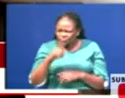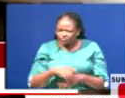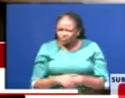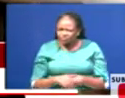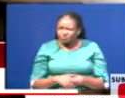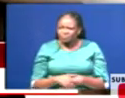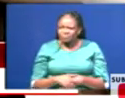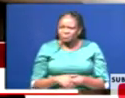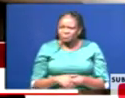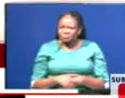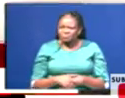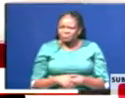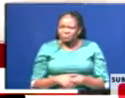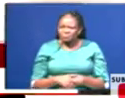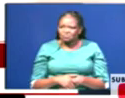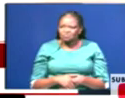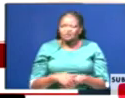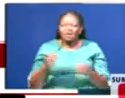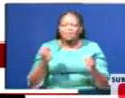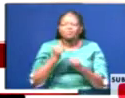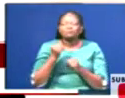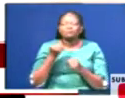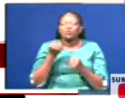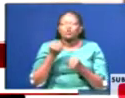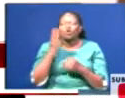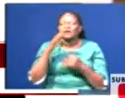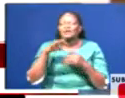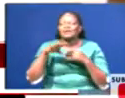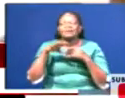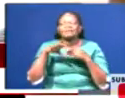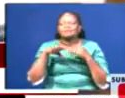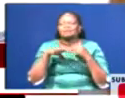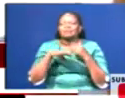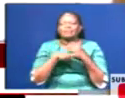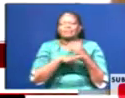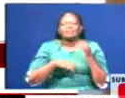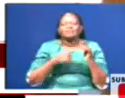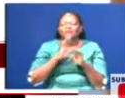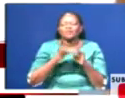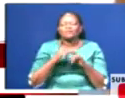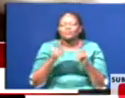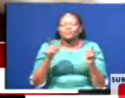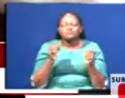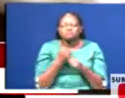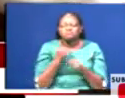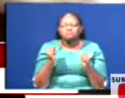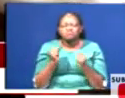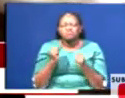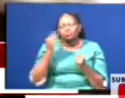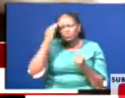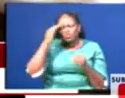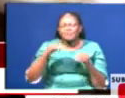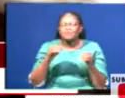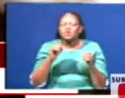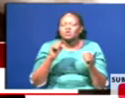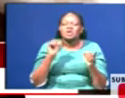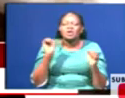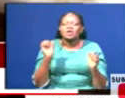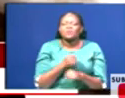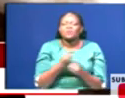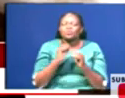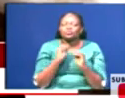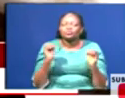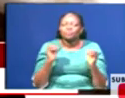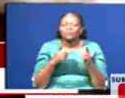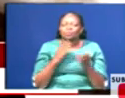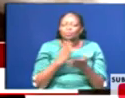God aweze kukunyang'anya vitu zote. First of all, you have to accept yourself and know disability is not an ability. And also, despite